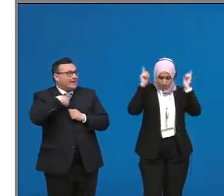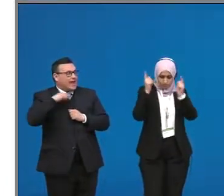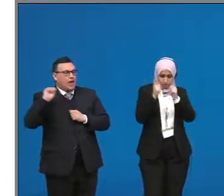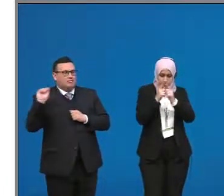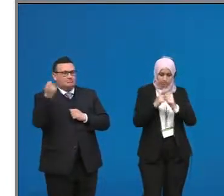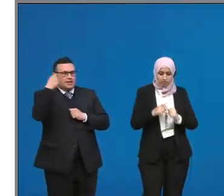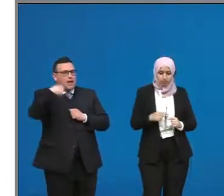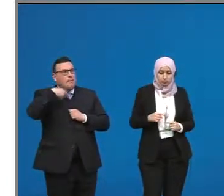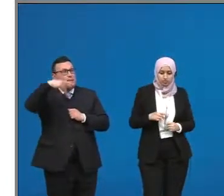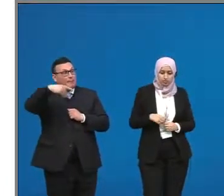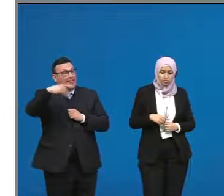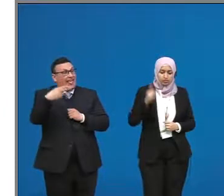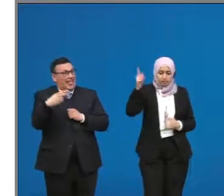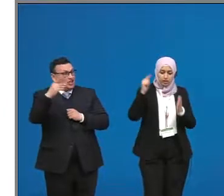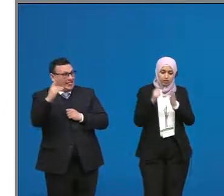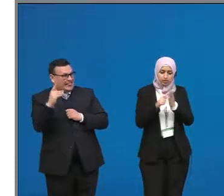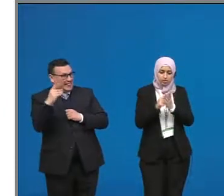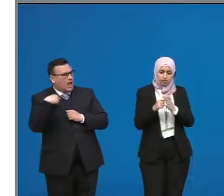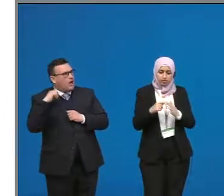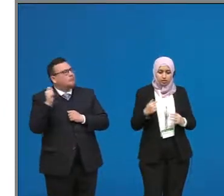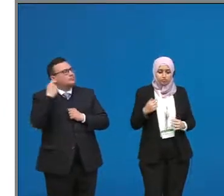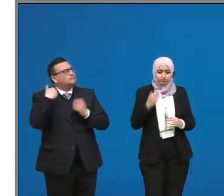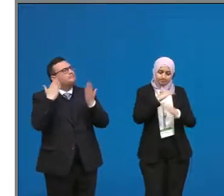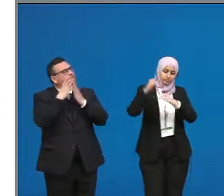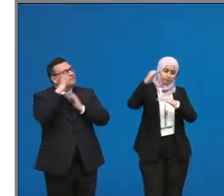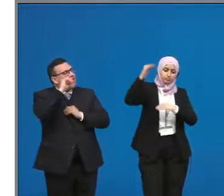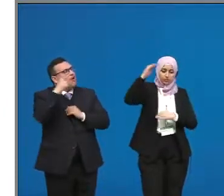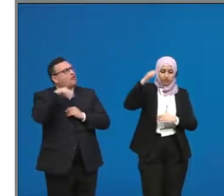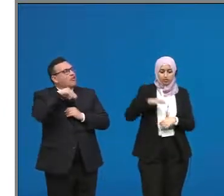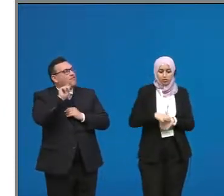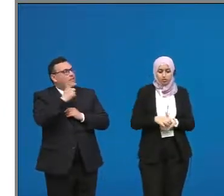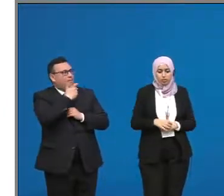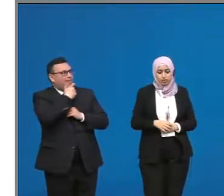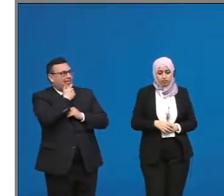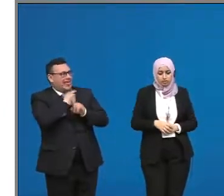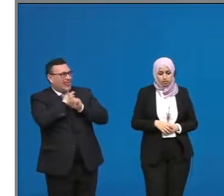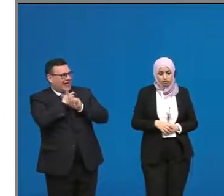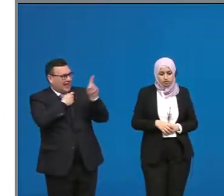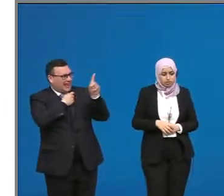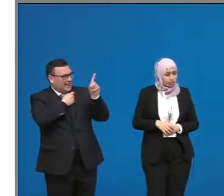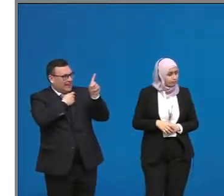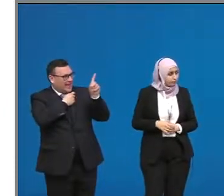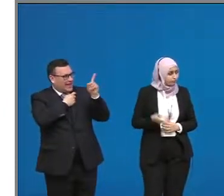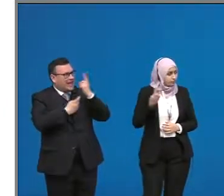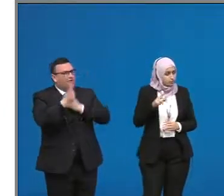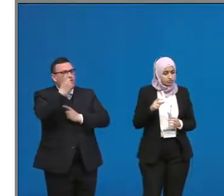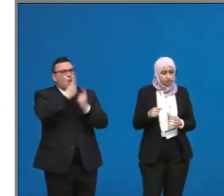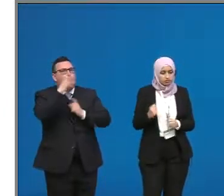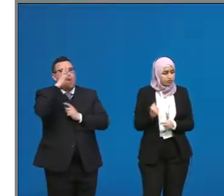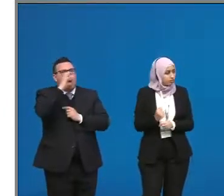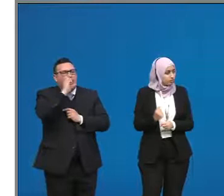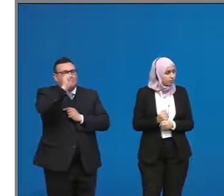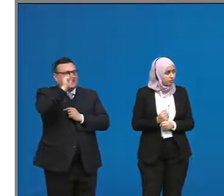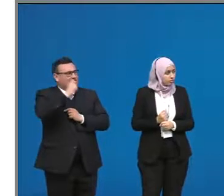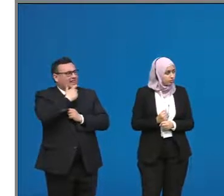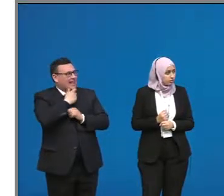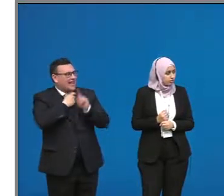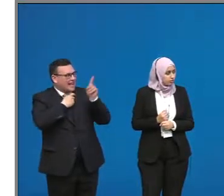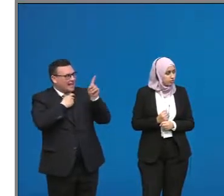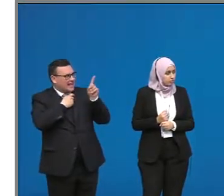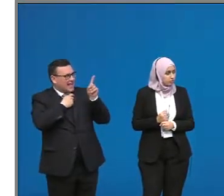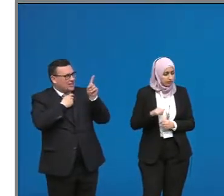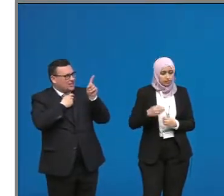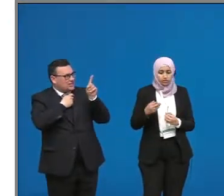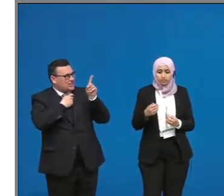Then I worked at Fraunhofer Institute of Media Communication in